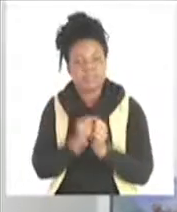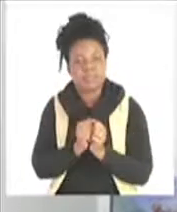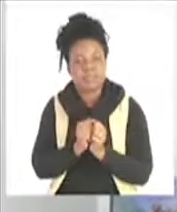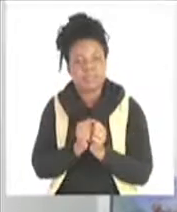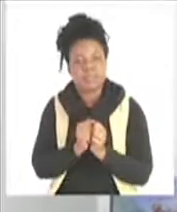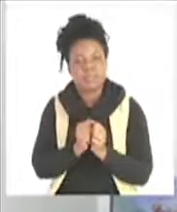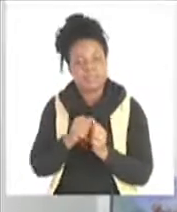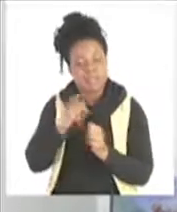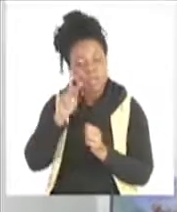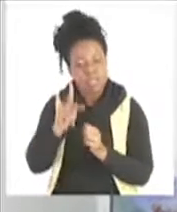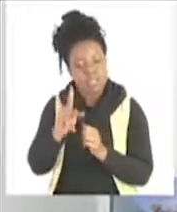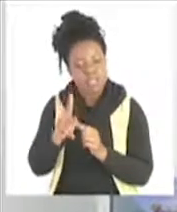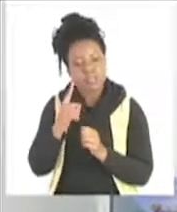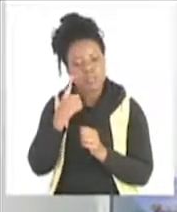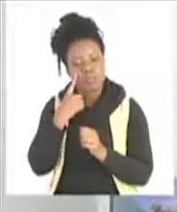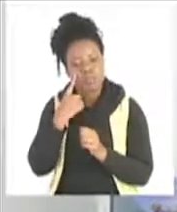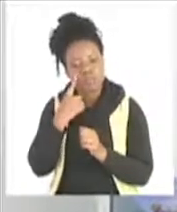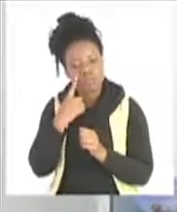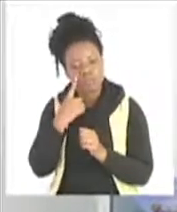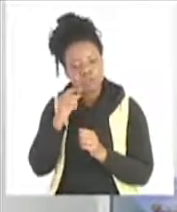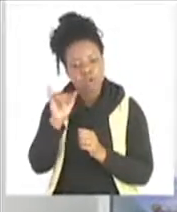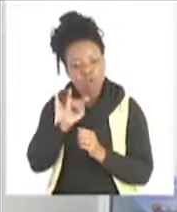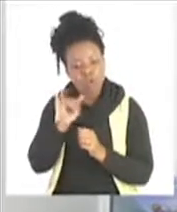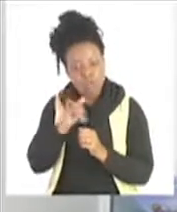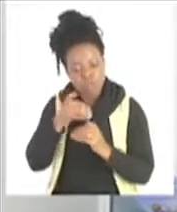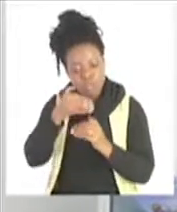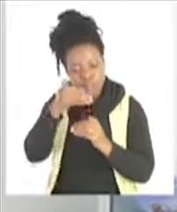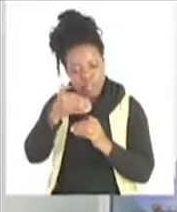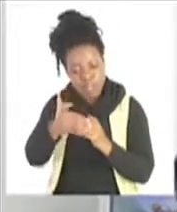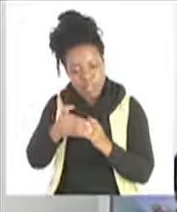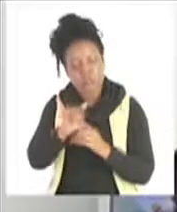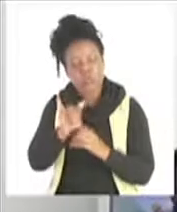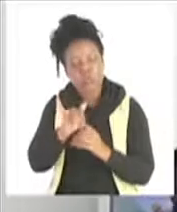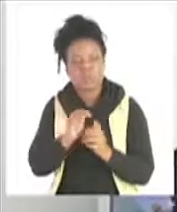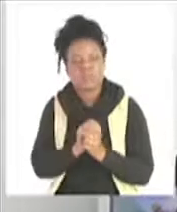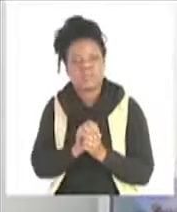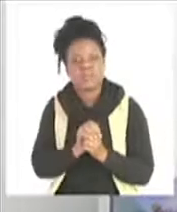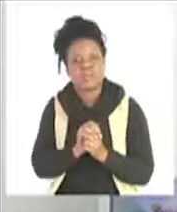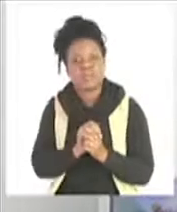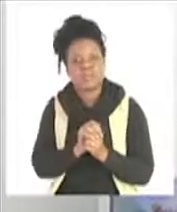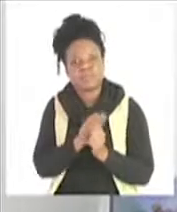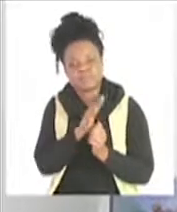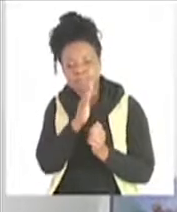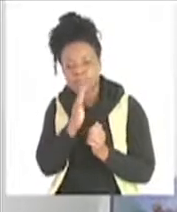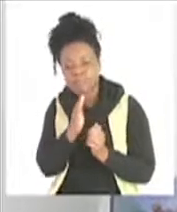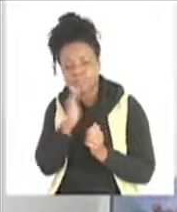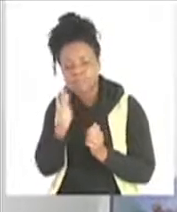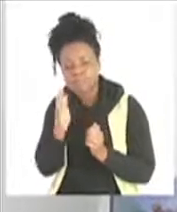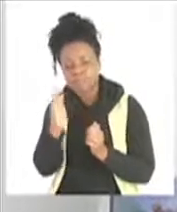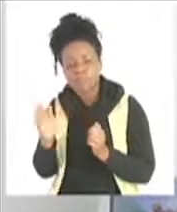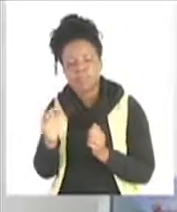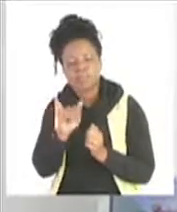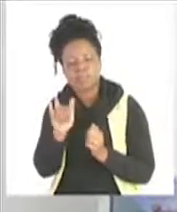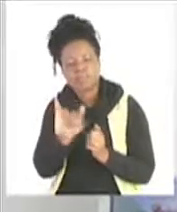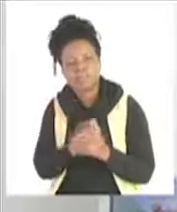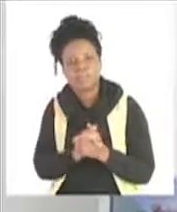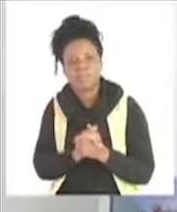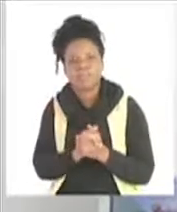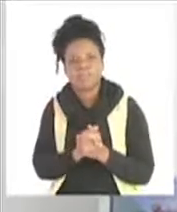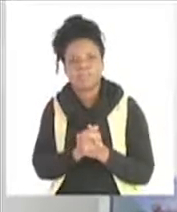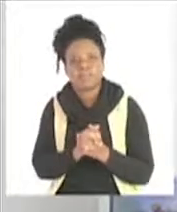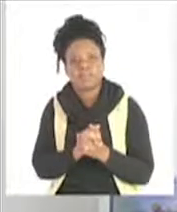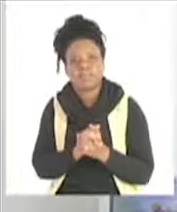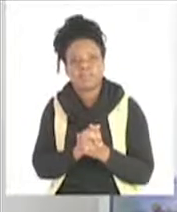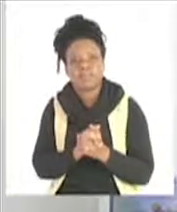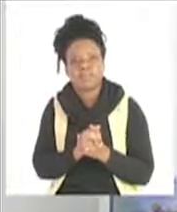12 plus 24. Now we see which of these two sums must we